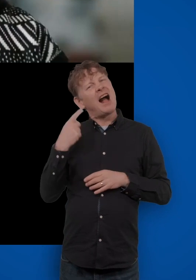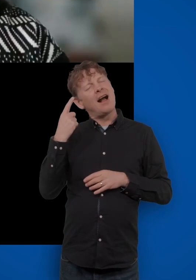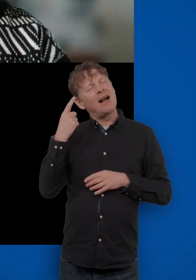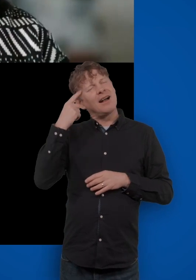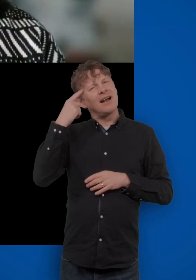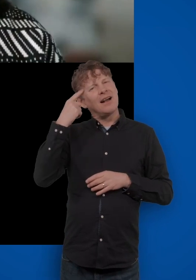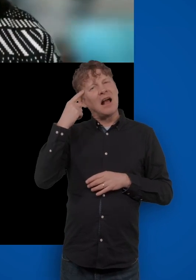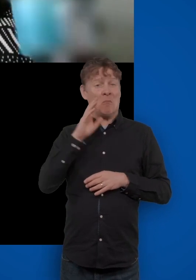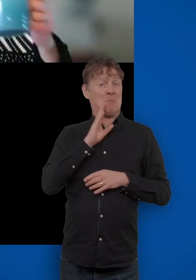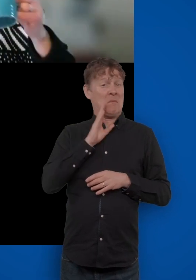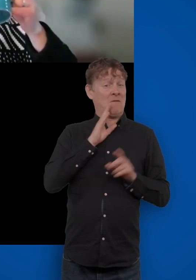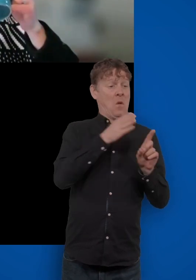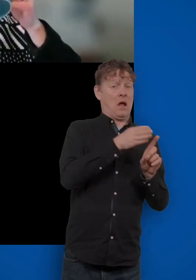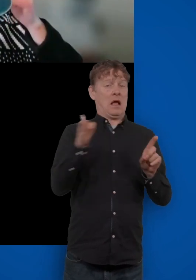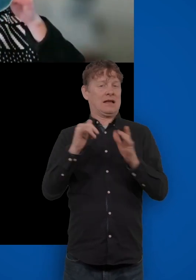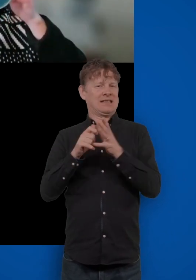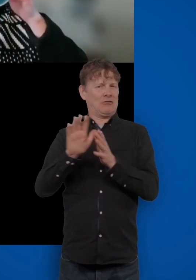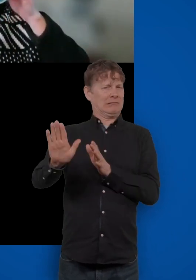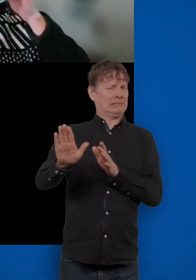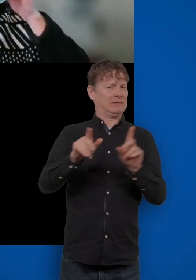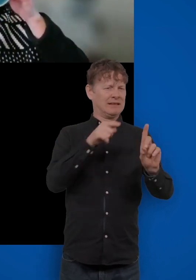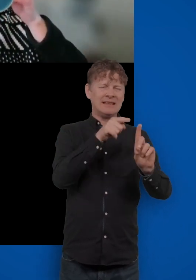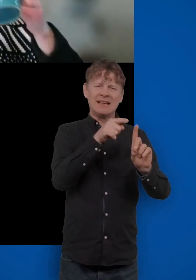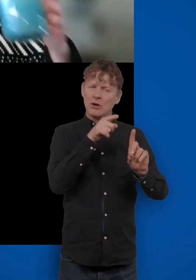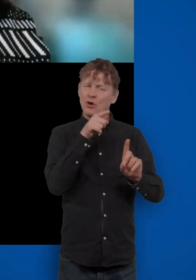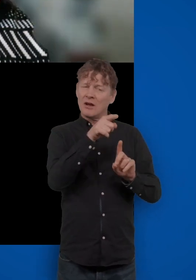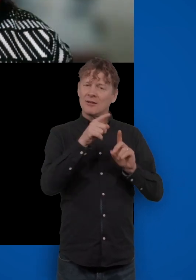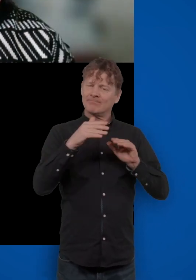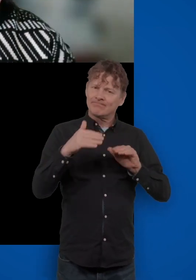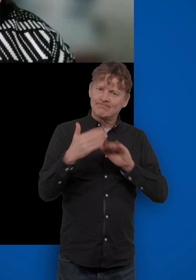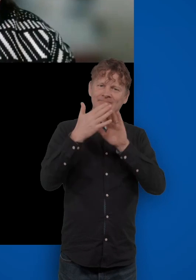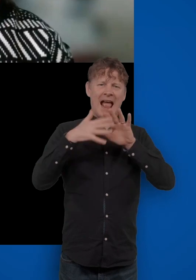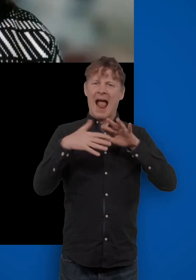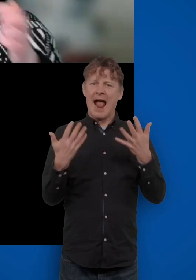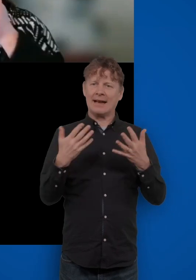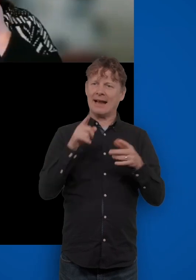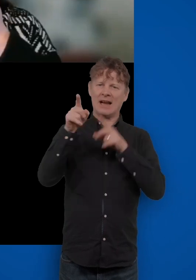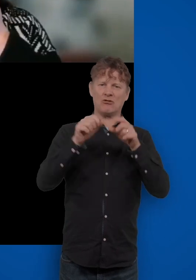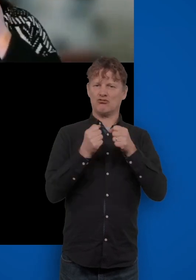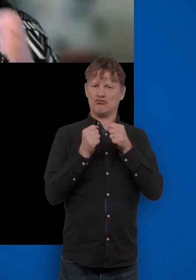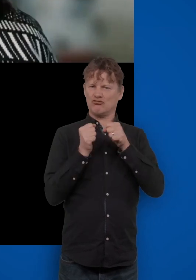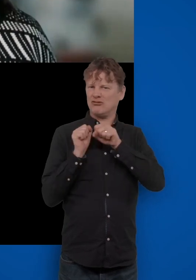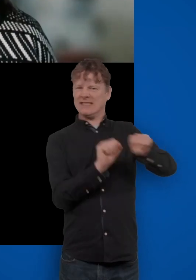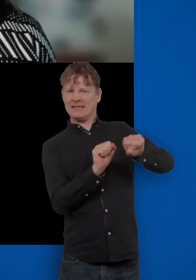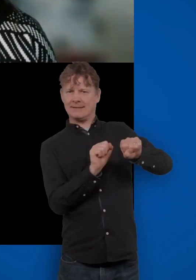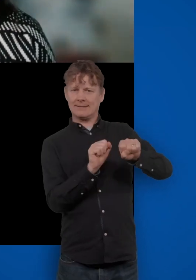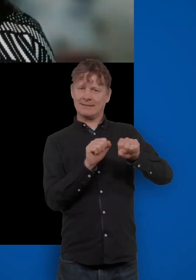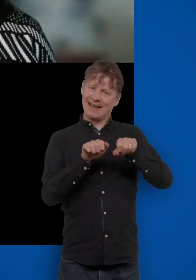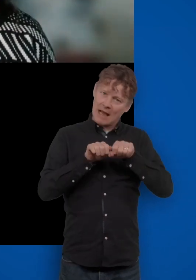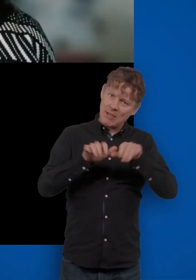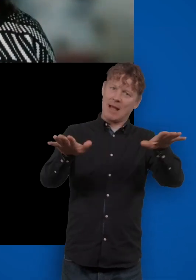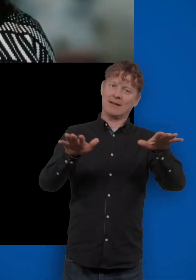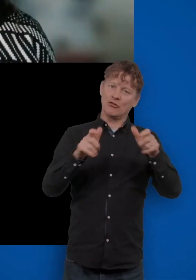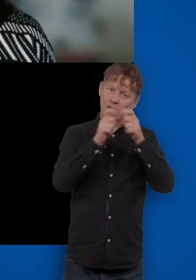was wondering as well, before we hop over to Sarah, have you ever faced any sort of resistance to the implementation